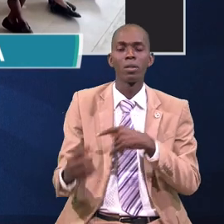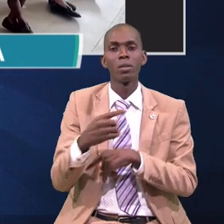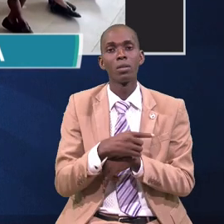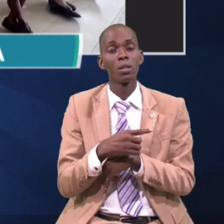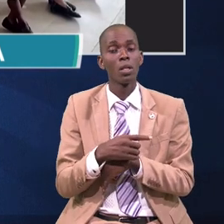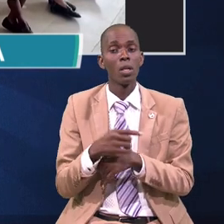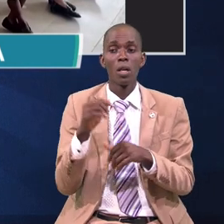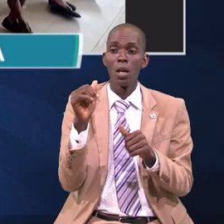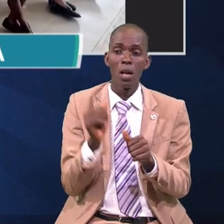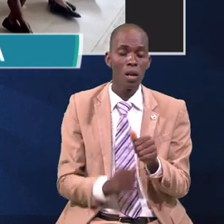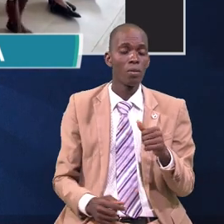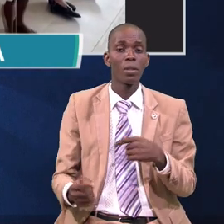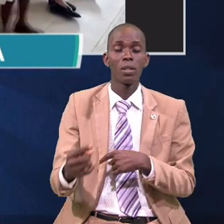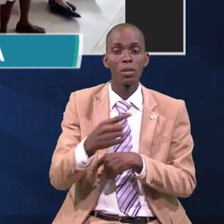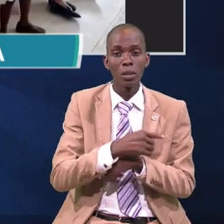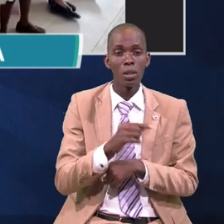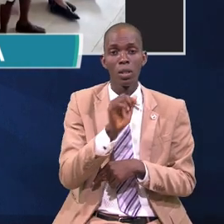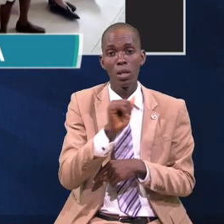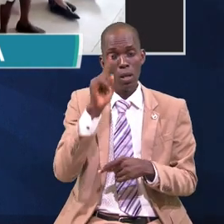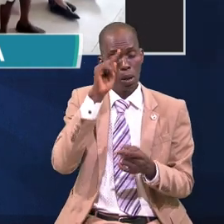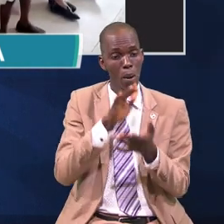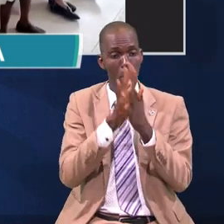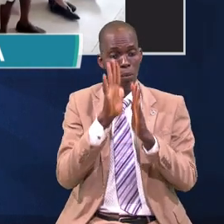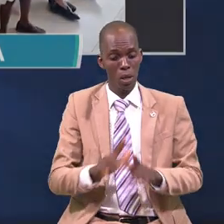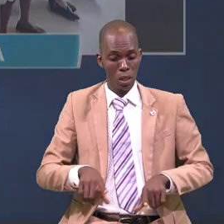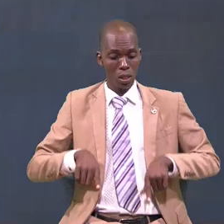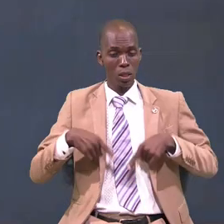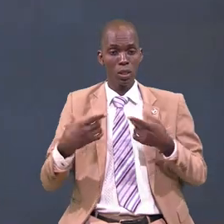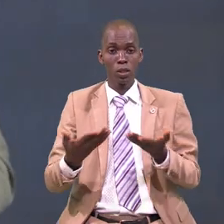Every day a believer lives on earth,